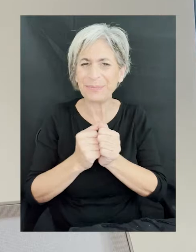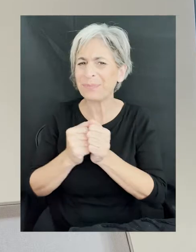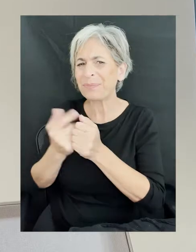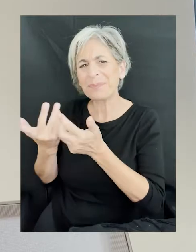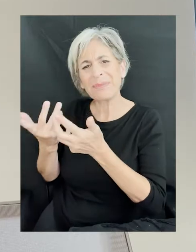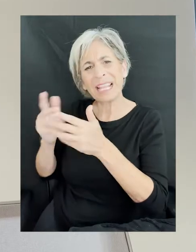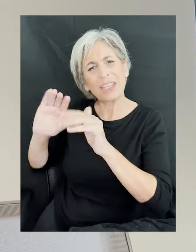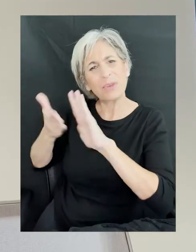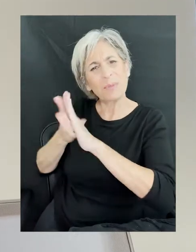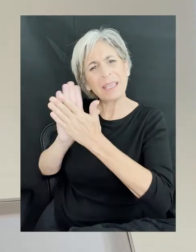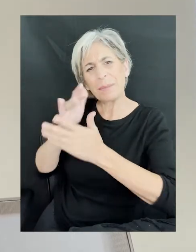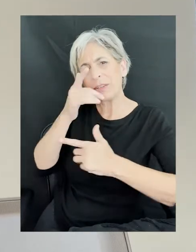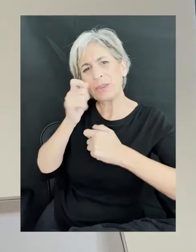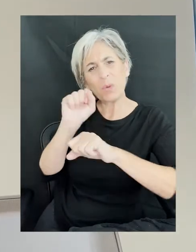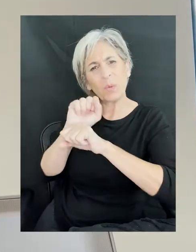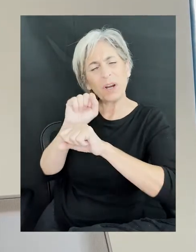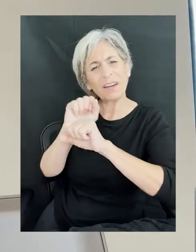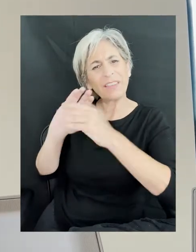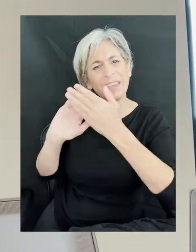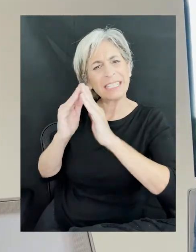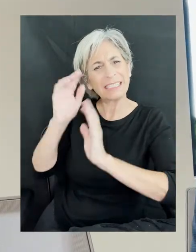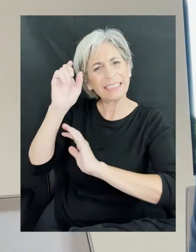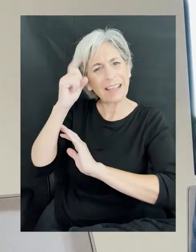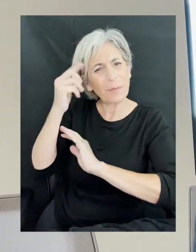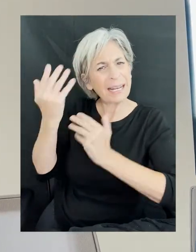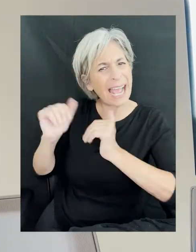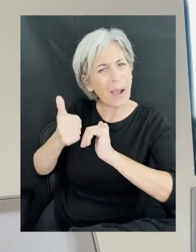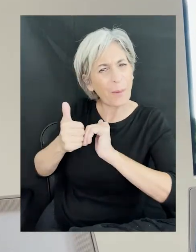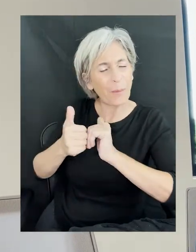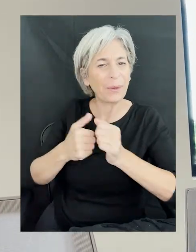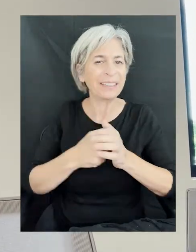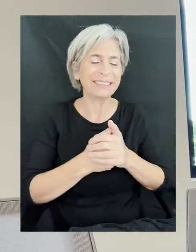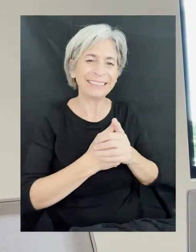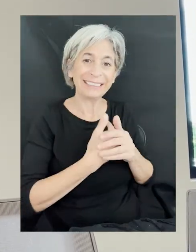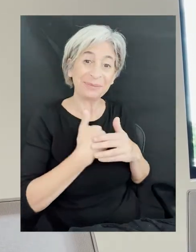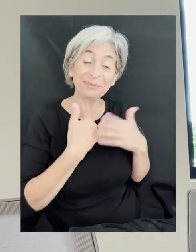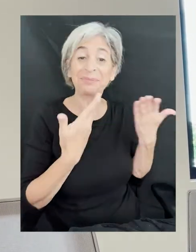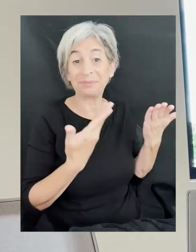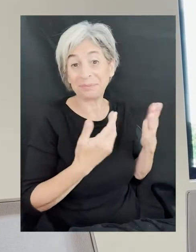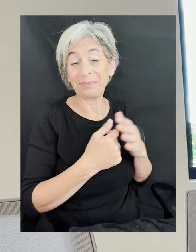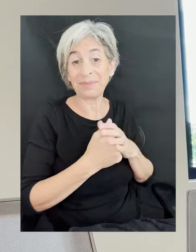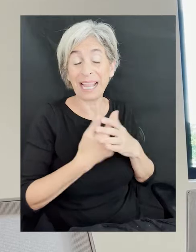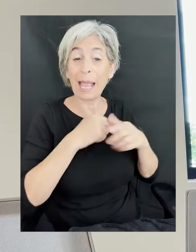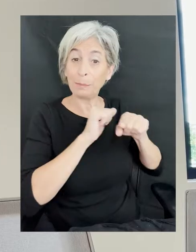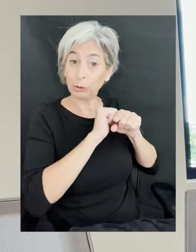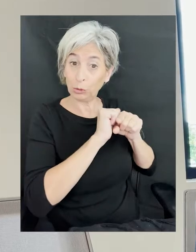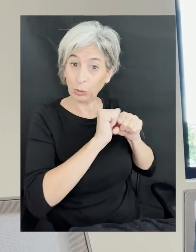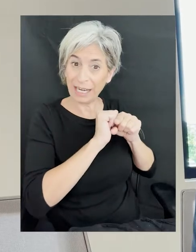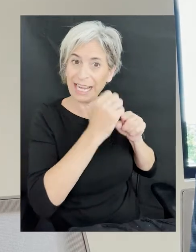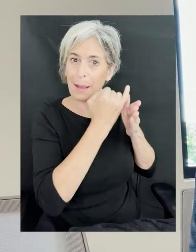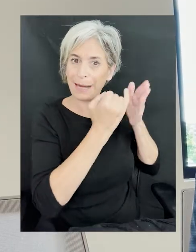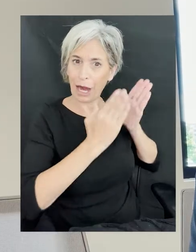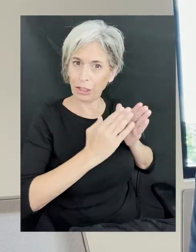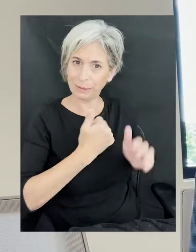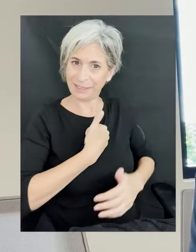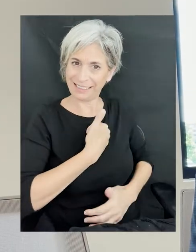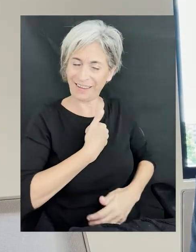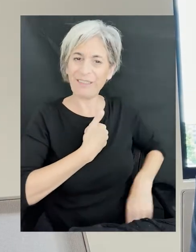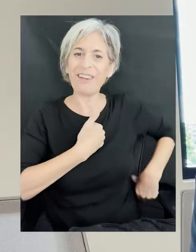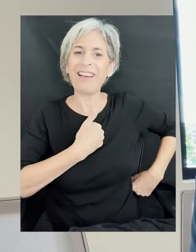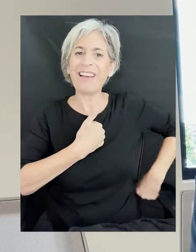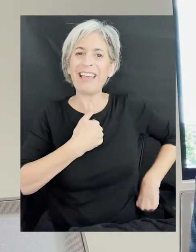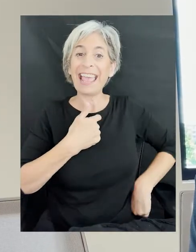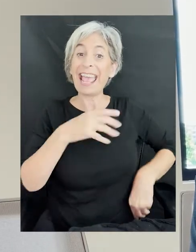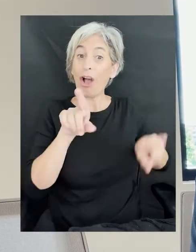And how did you become interested in working for a municipality? Well, I'm trained. I'm an artist and